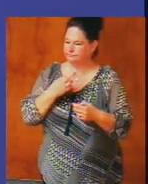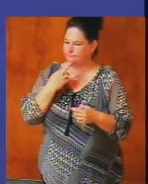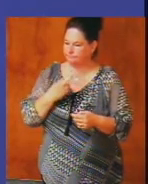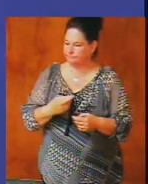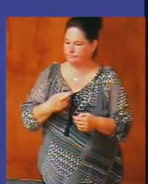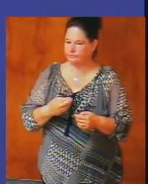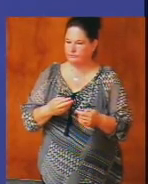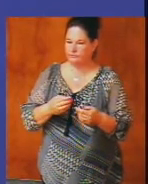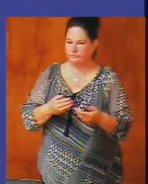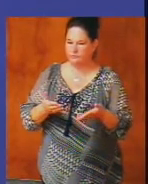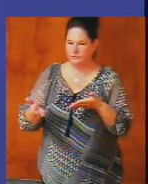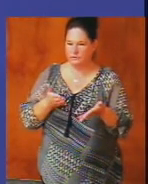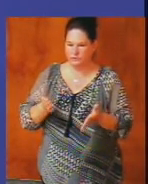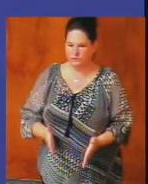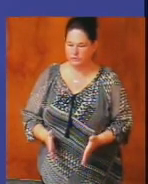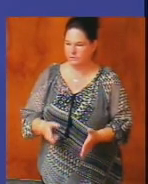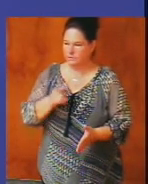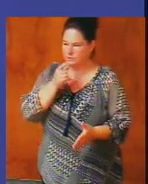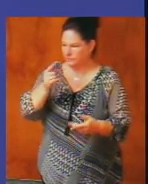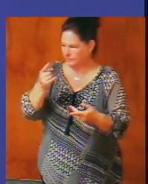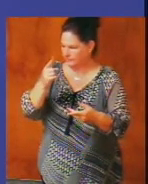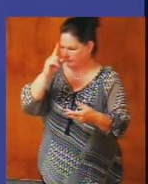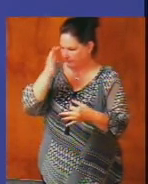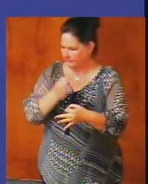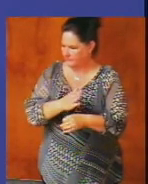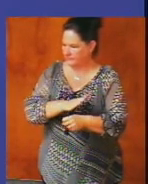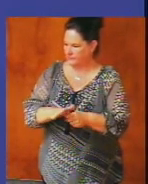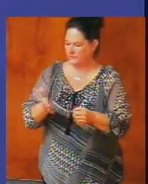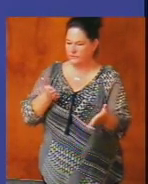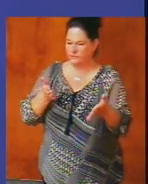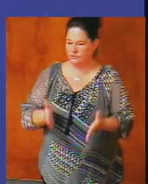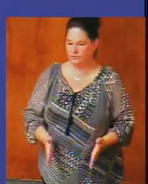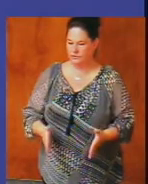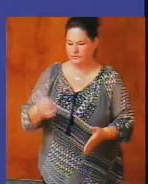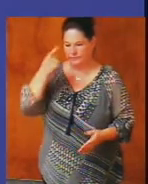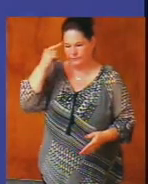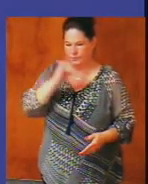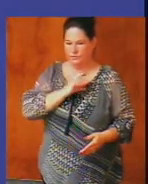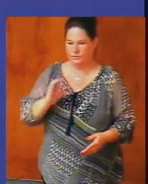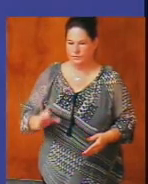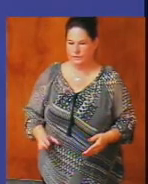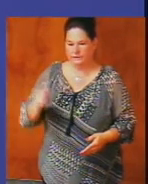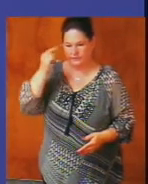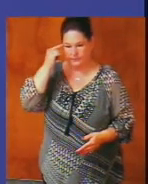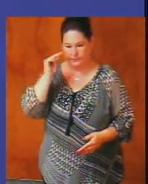a faithful minister of Christ on your behalf."